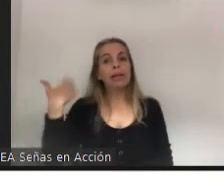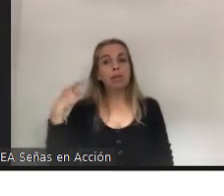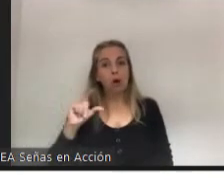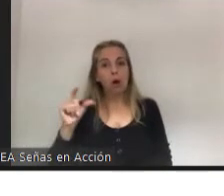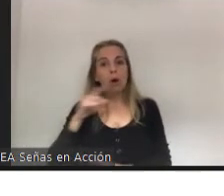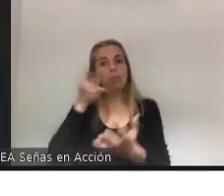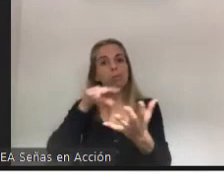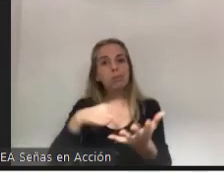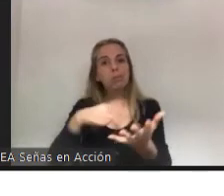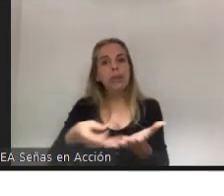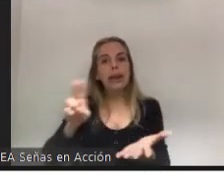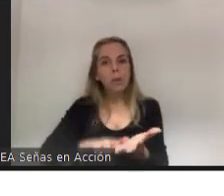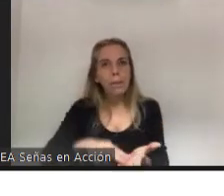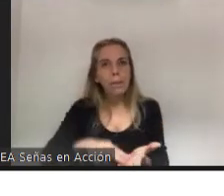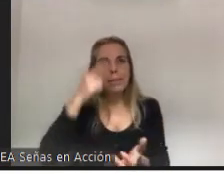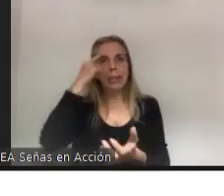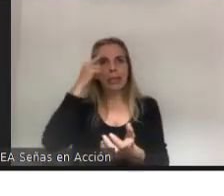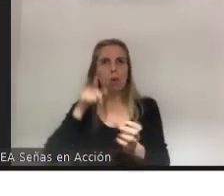ago,